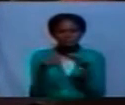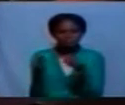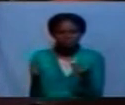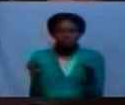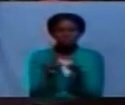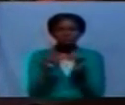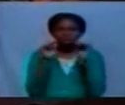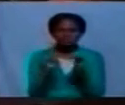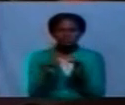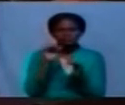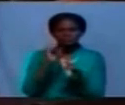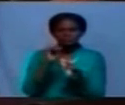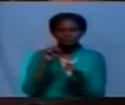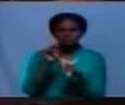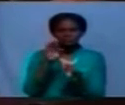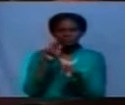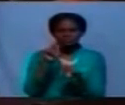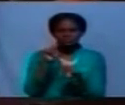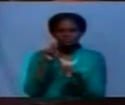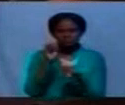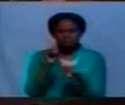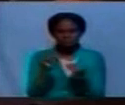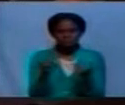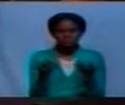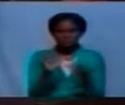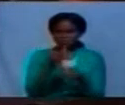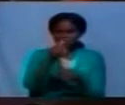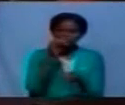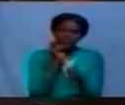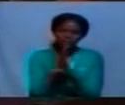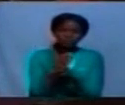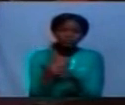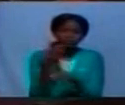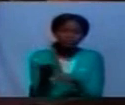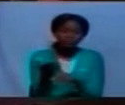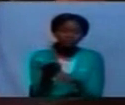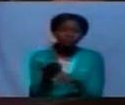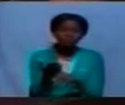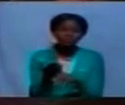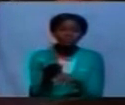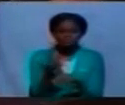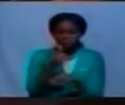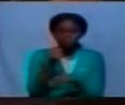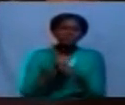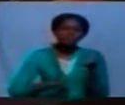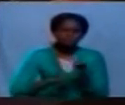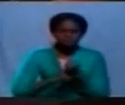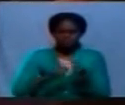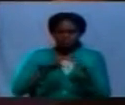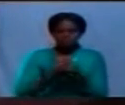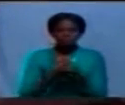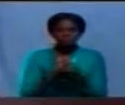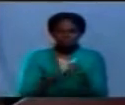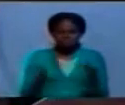reducing inflation. I'm interested in lowering lending rates. Are you ready for that? You are basically supposed to start